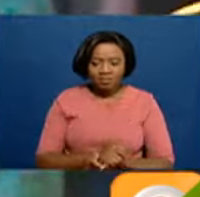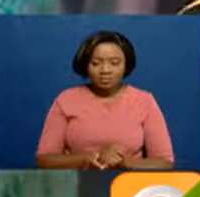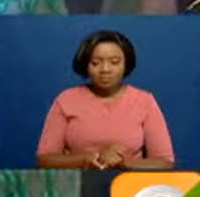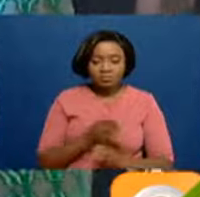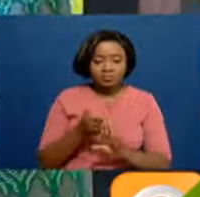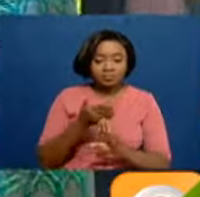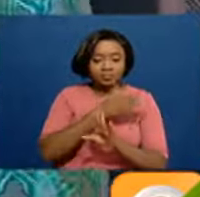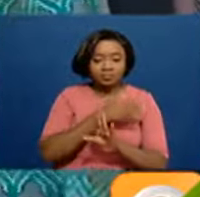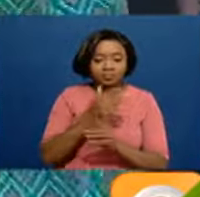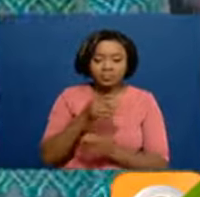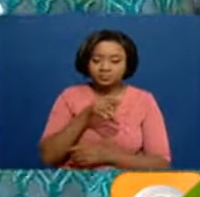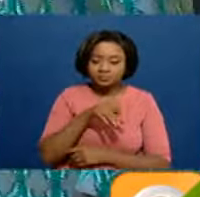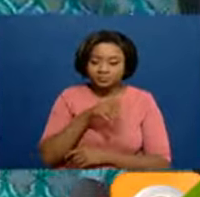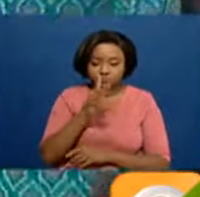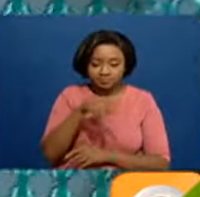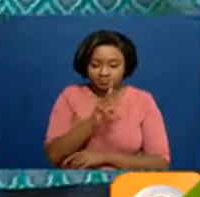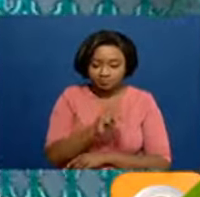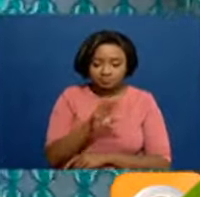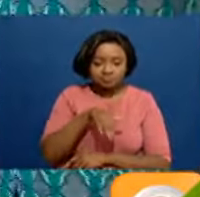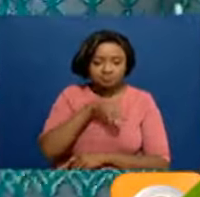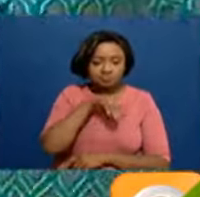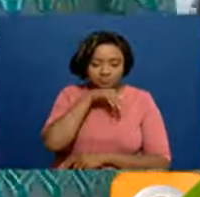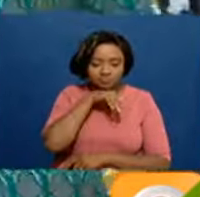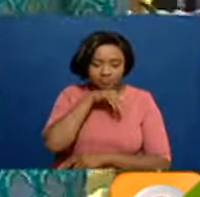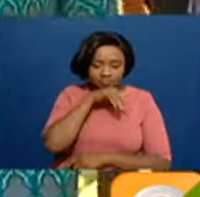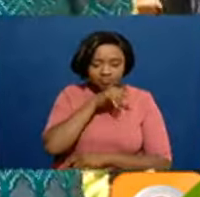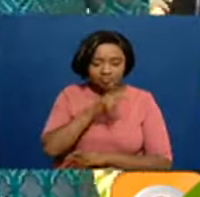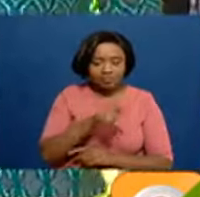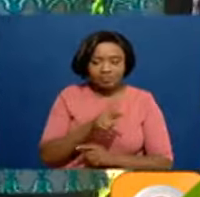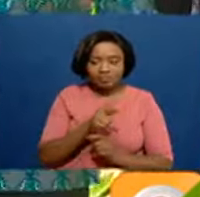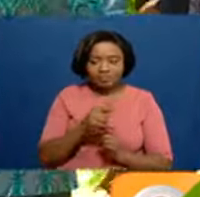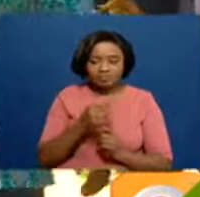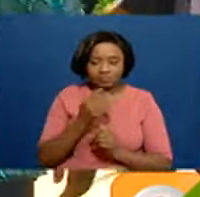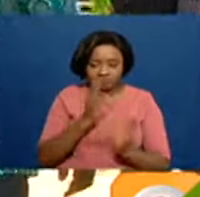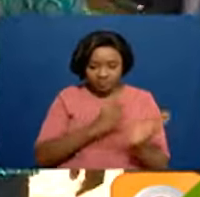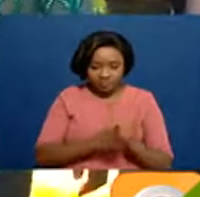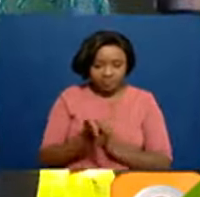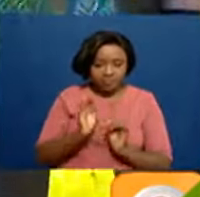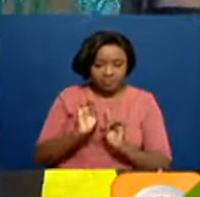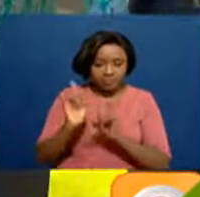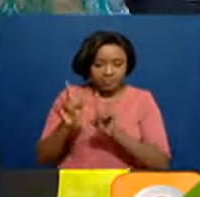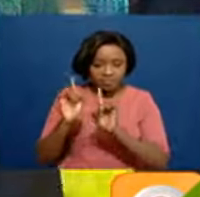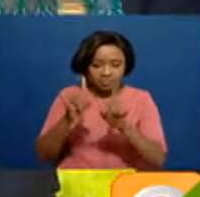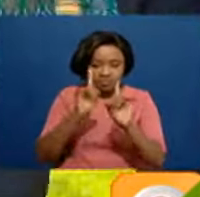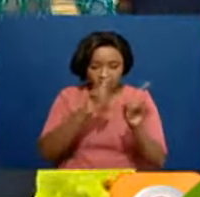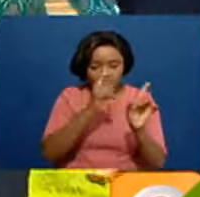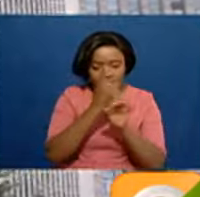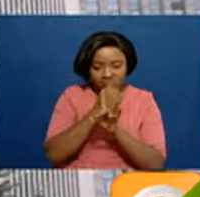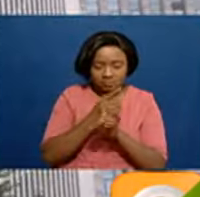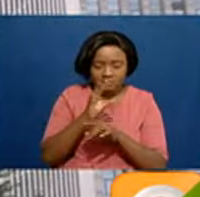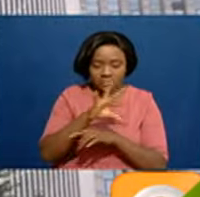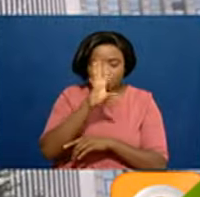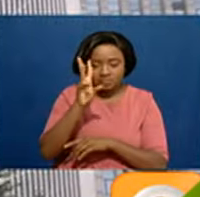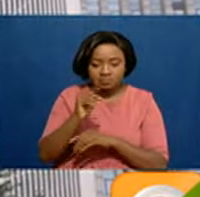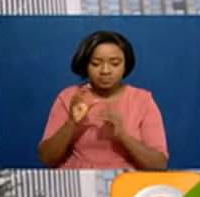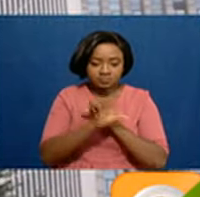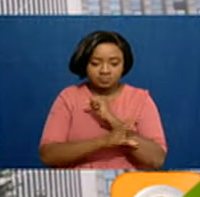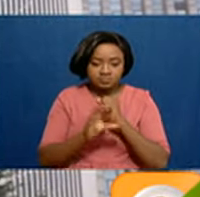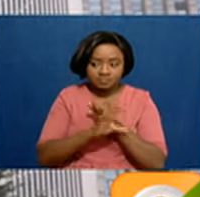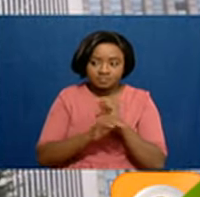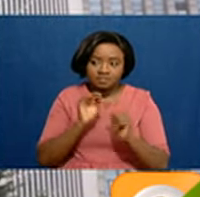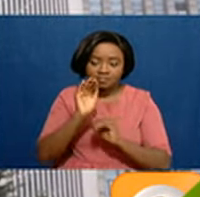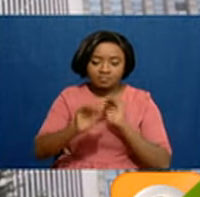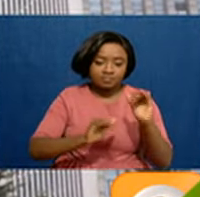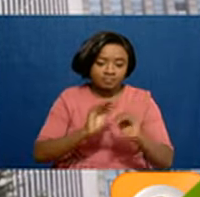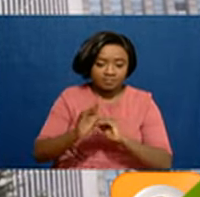Former Prime Minister Raila Odinga has embarked on running a continental campaign across African states to lobby for a